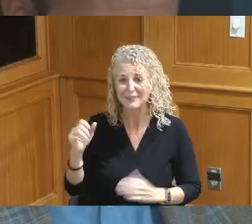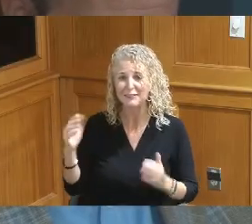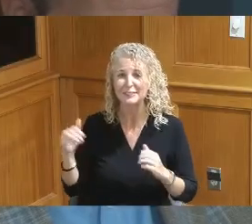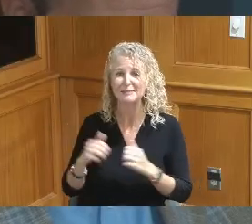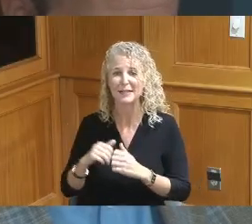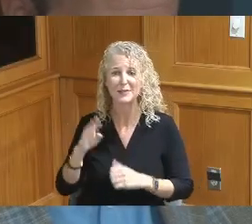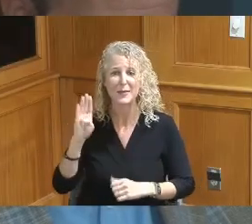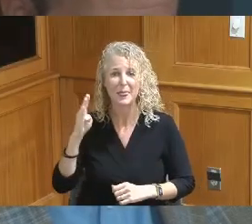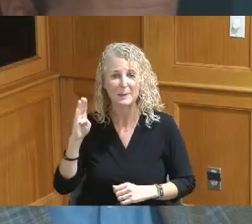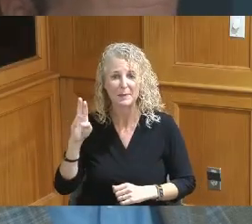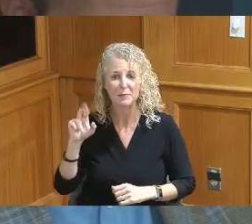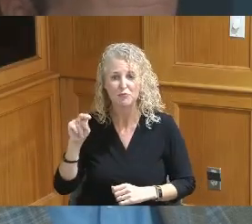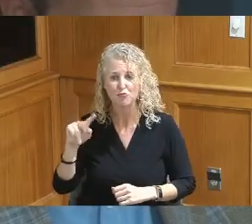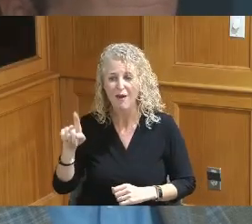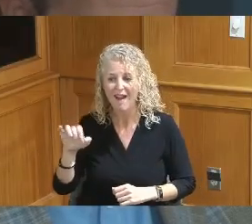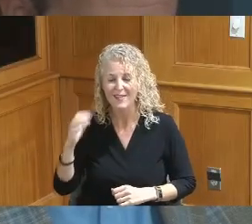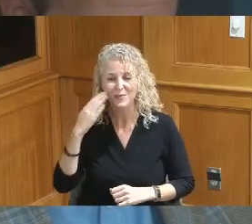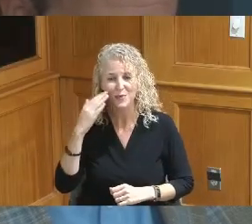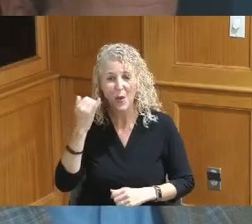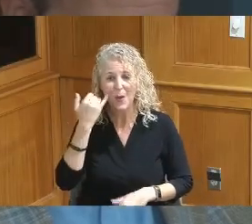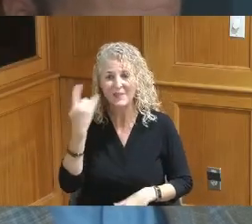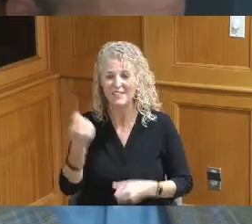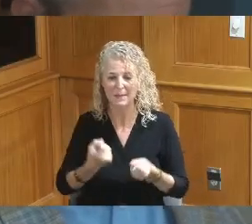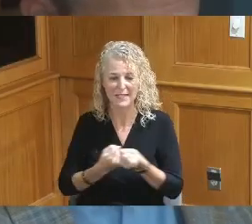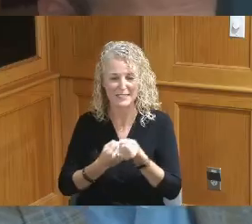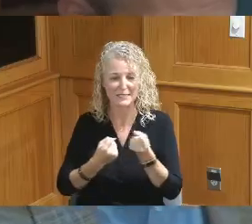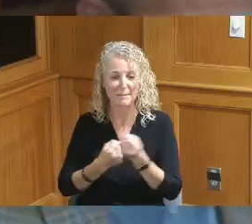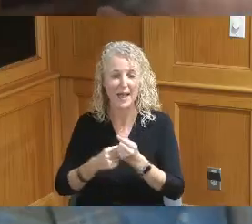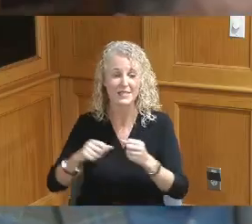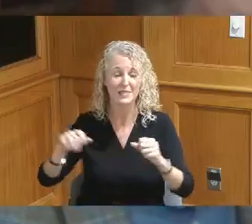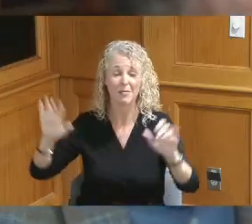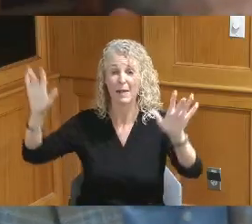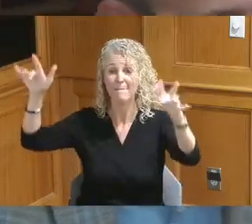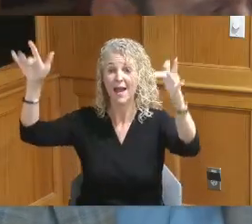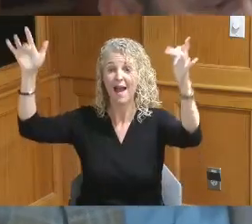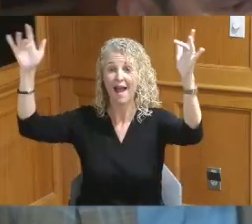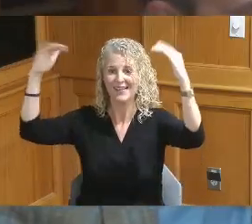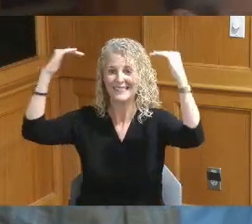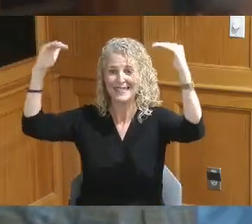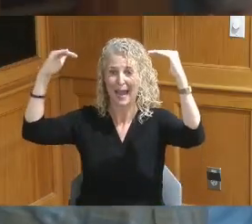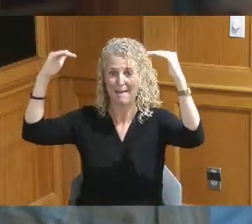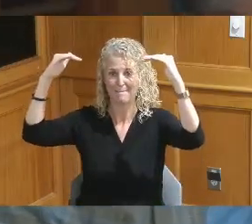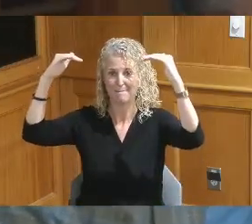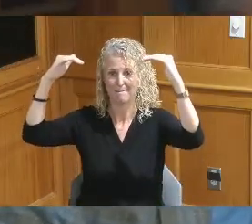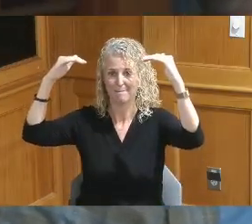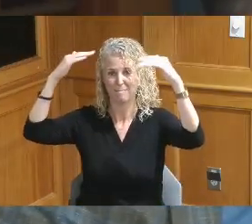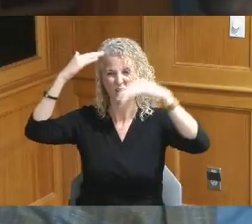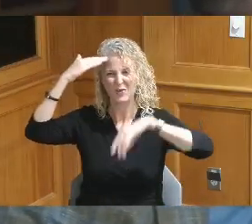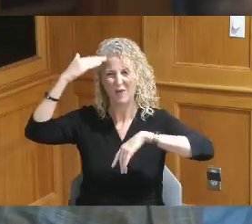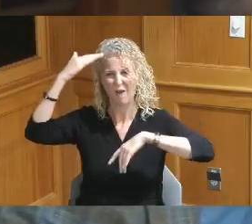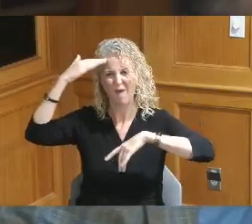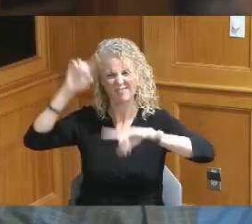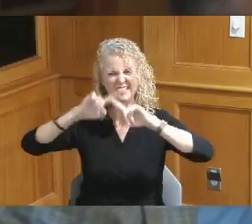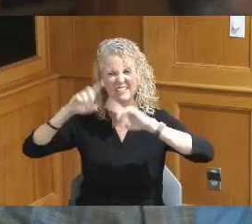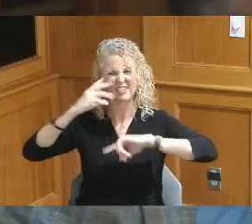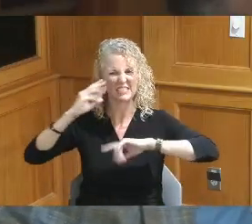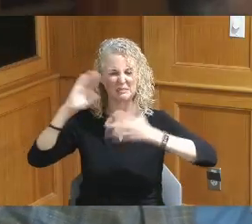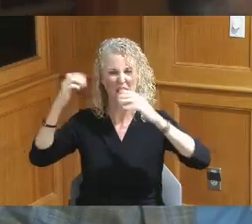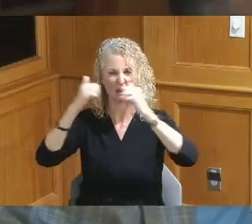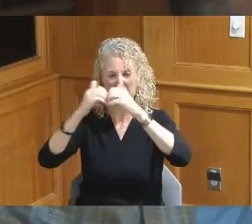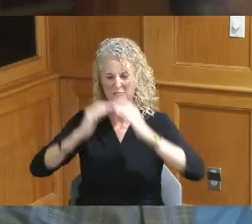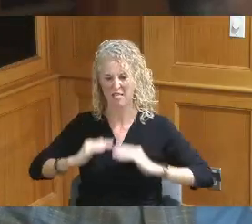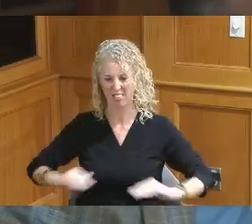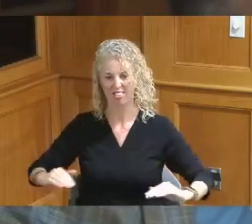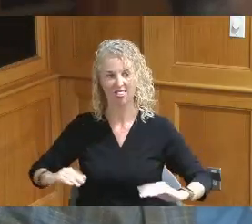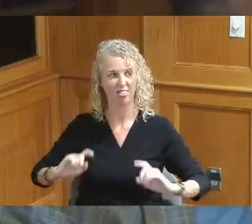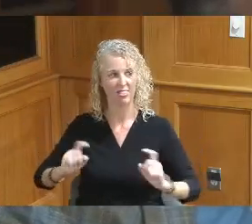And when you're sponsoring something, the platinum is up top. They get something different than somebody giving at the